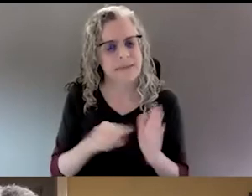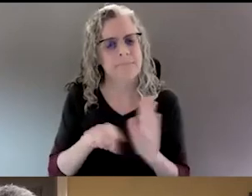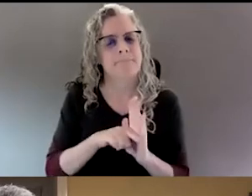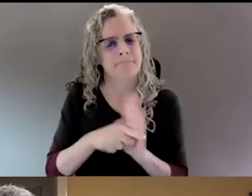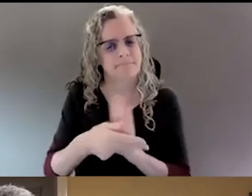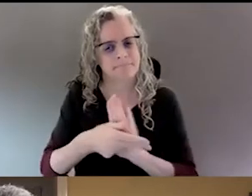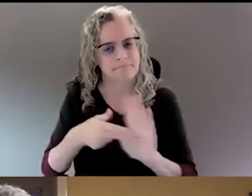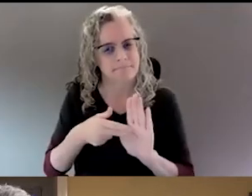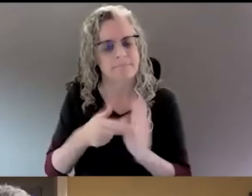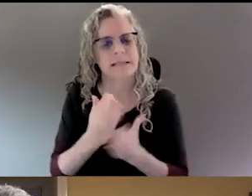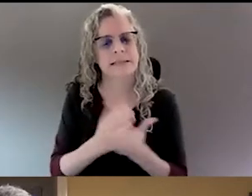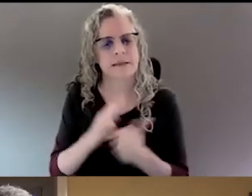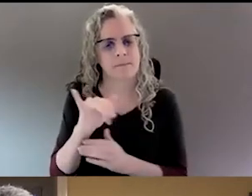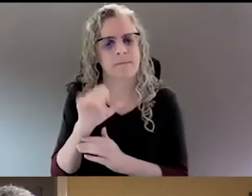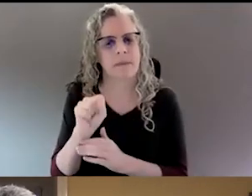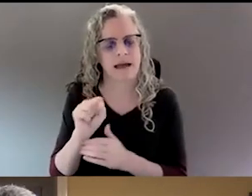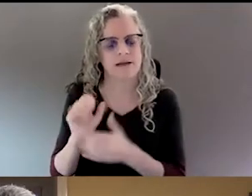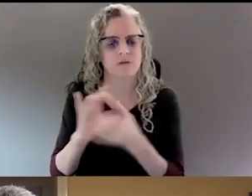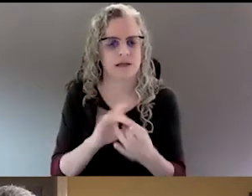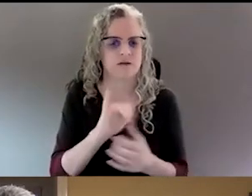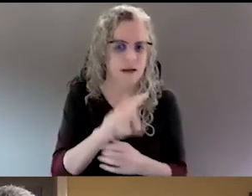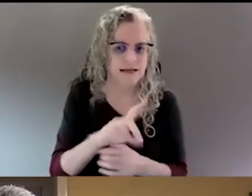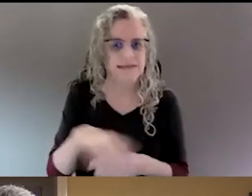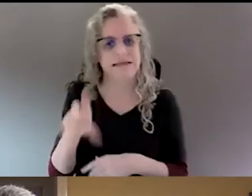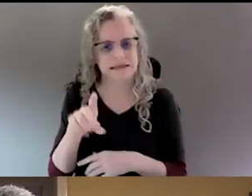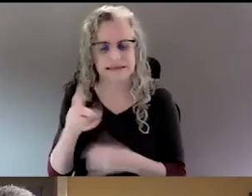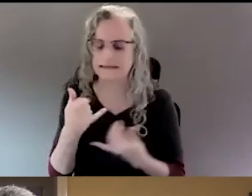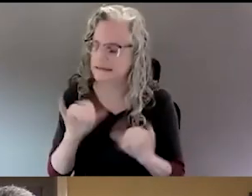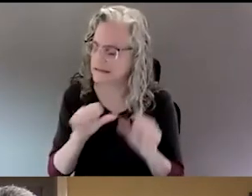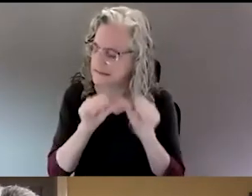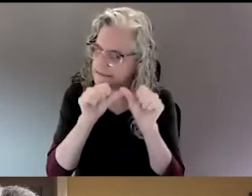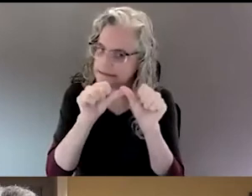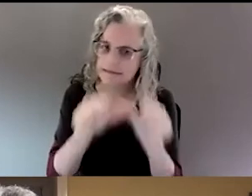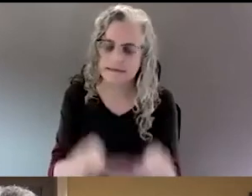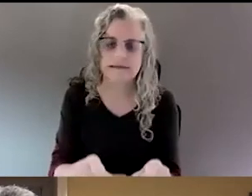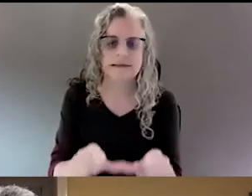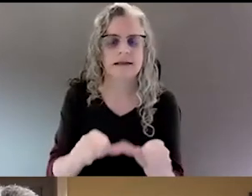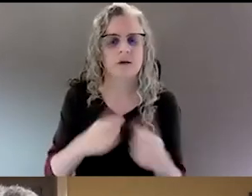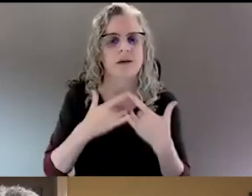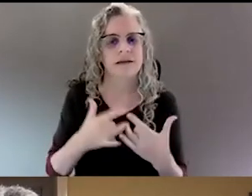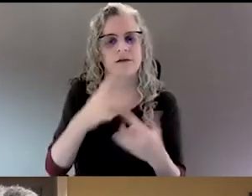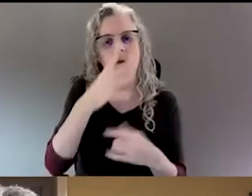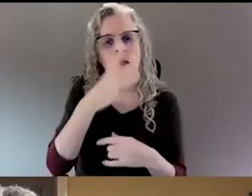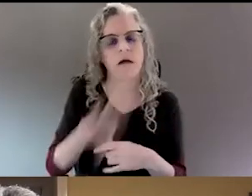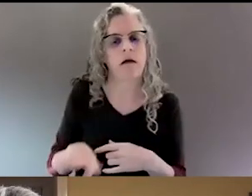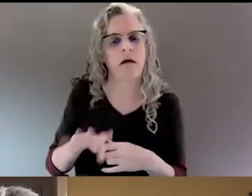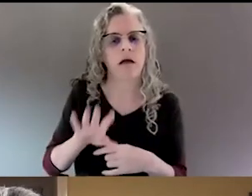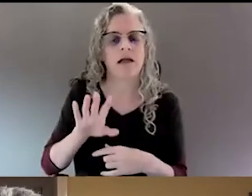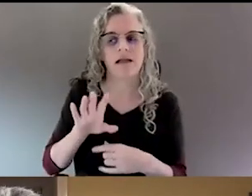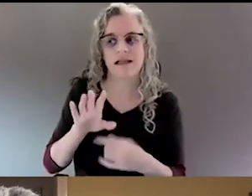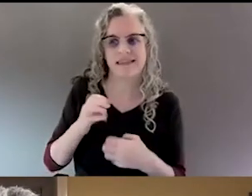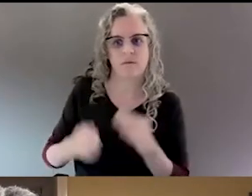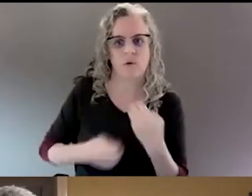and developmental disabilities that discounts the emotional wealth and resources of people who